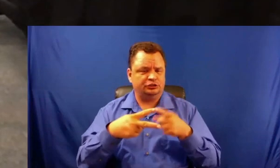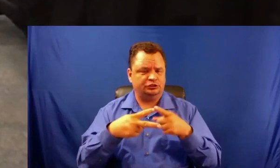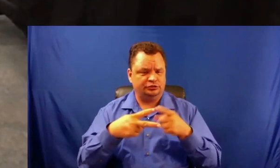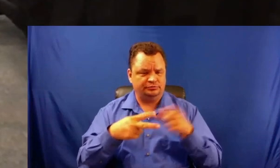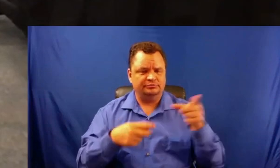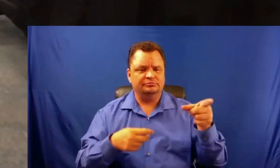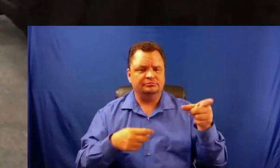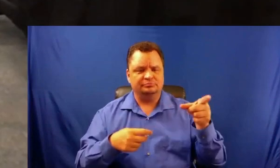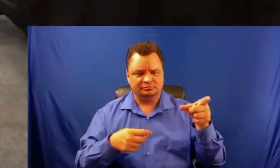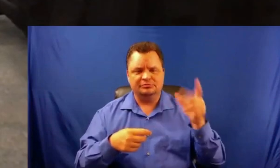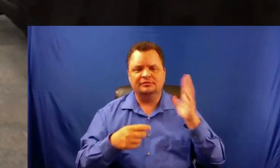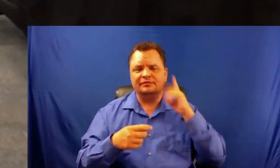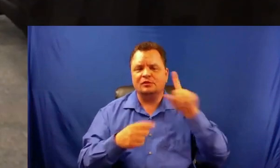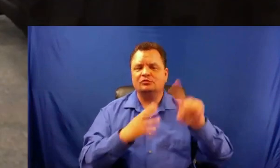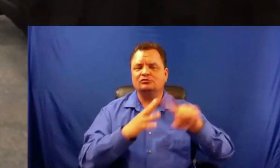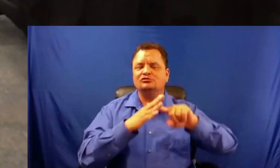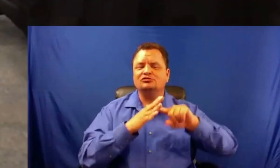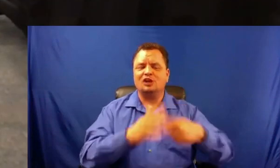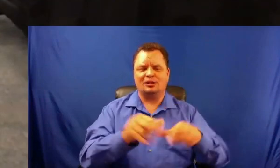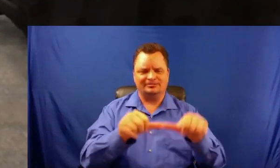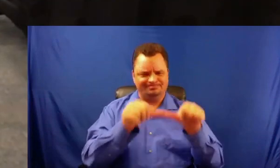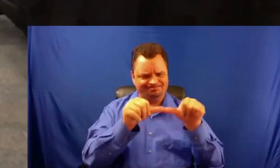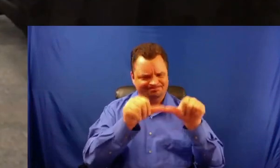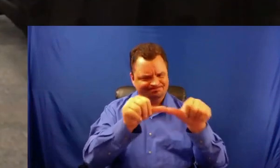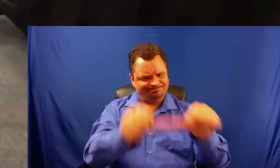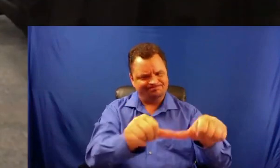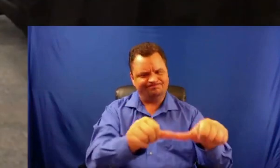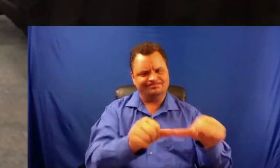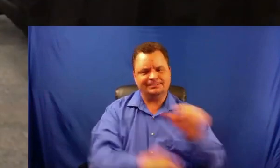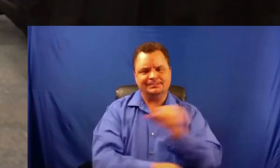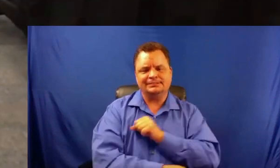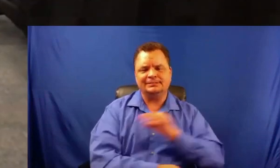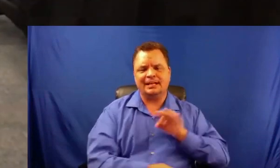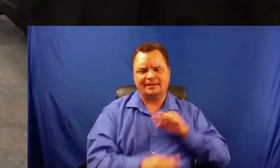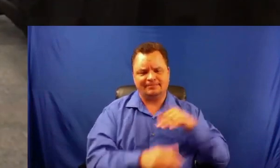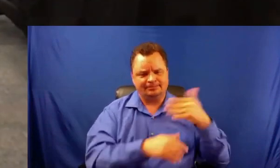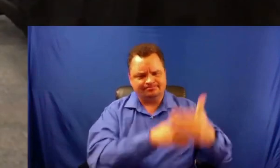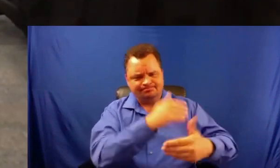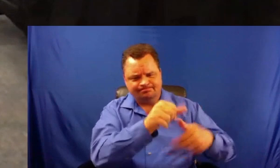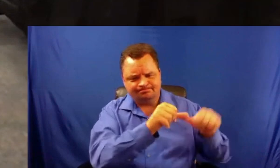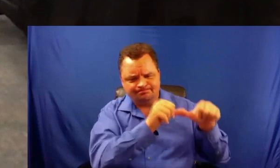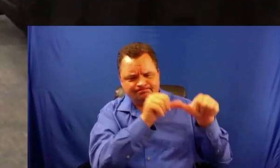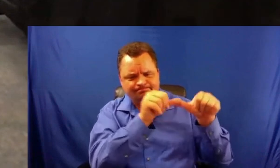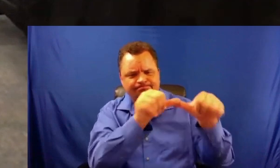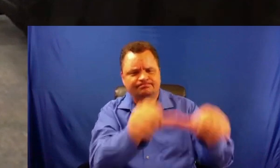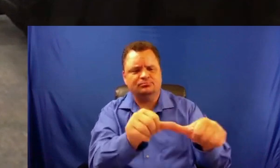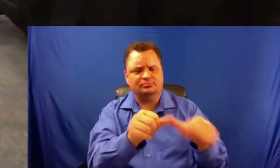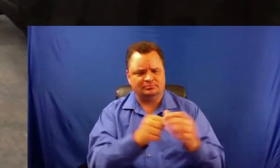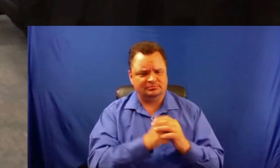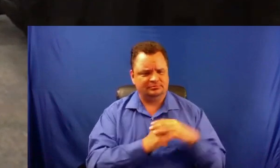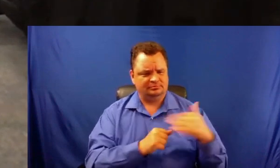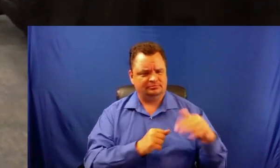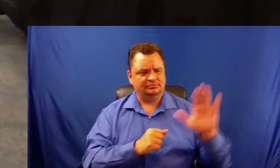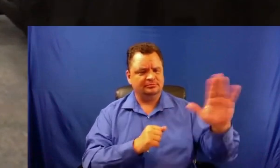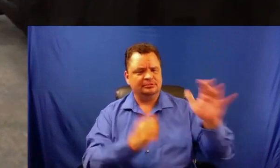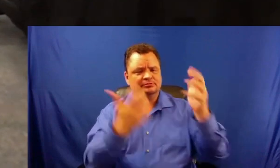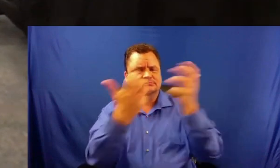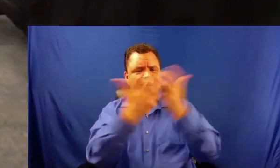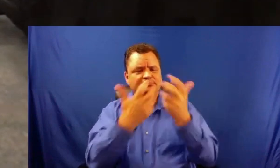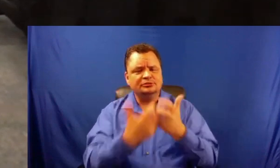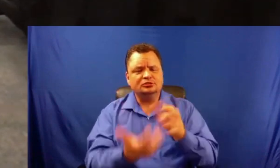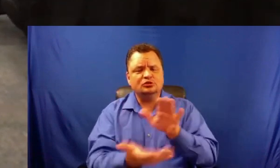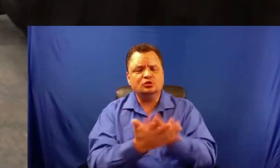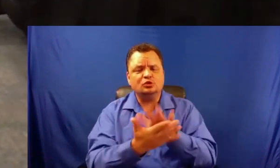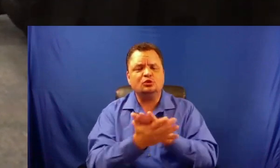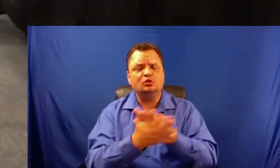carrying on with your staff this interface with the school districts. I think that this